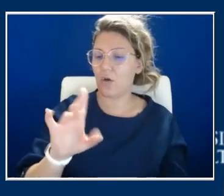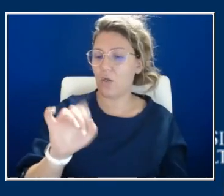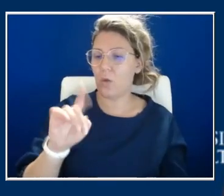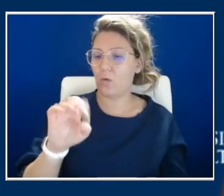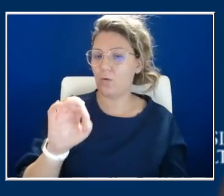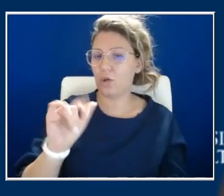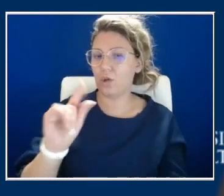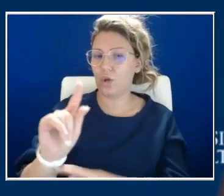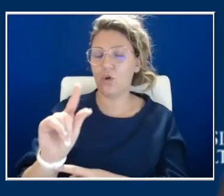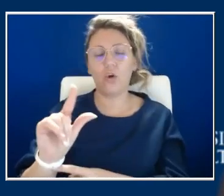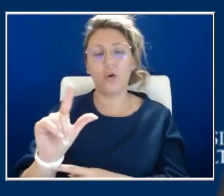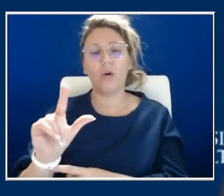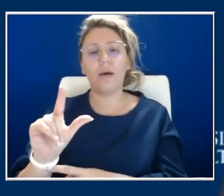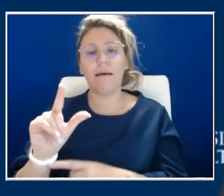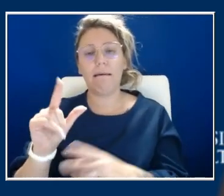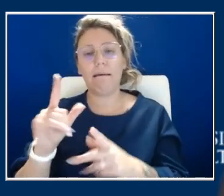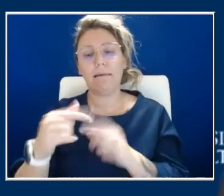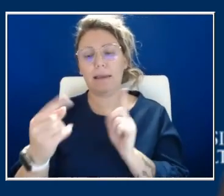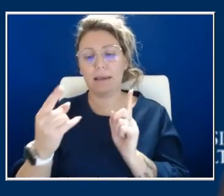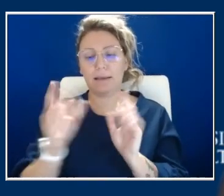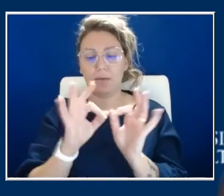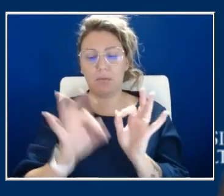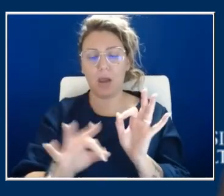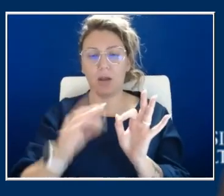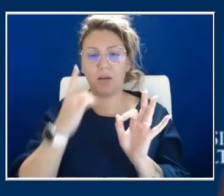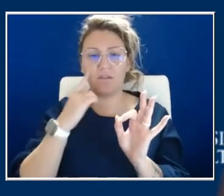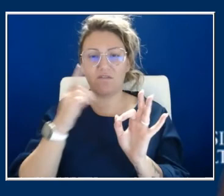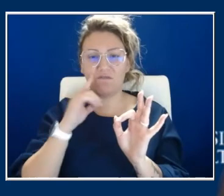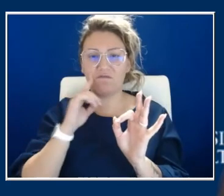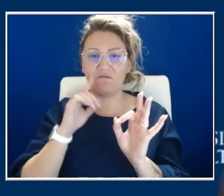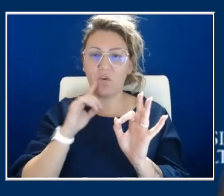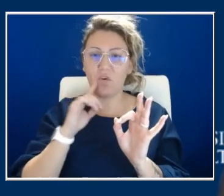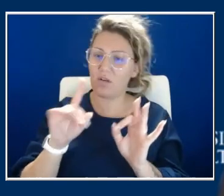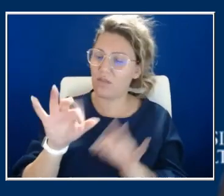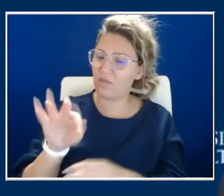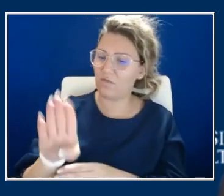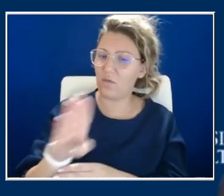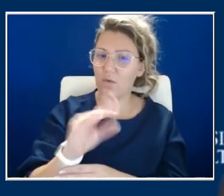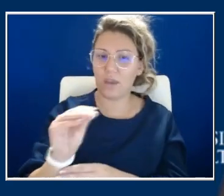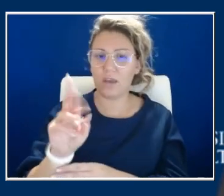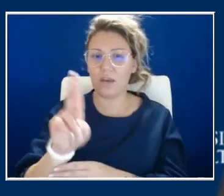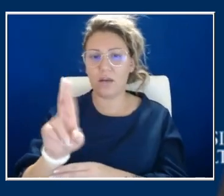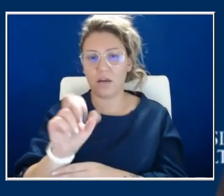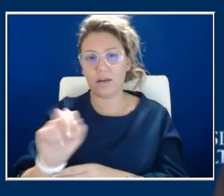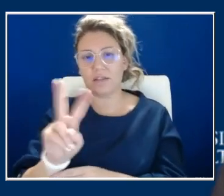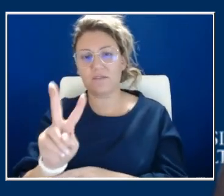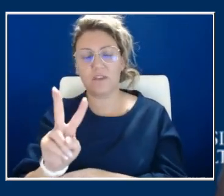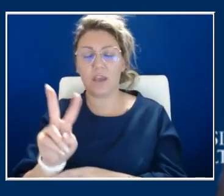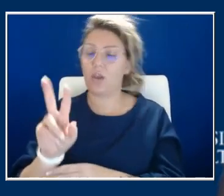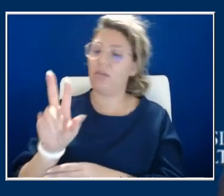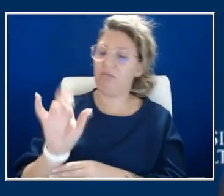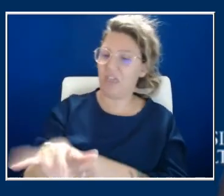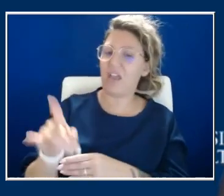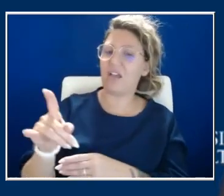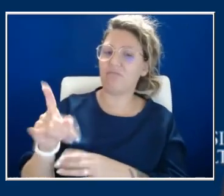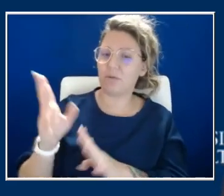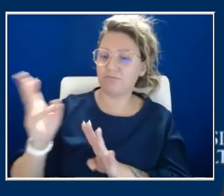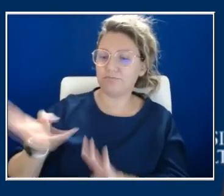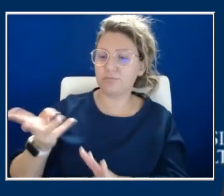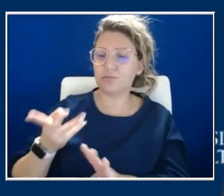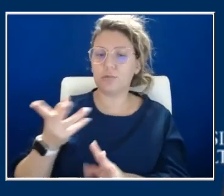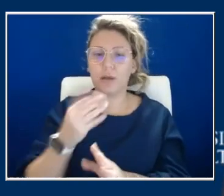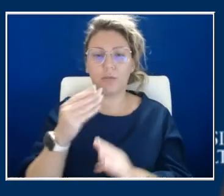influenza and RSV, with the RSV being the monoclonal antibody, but of course the protection